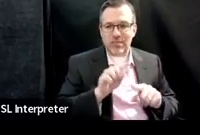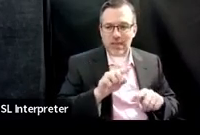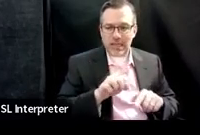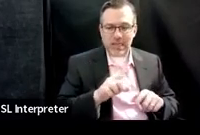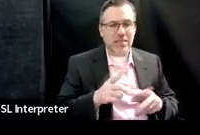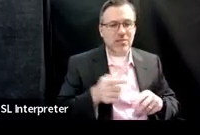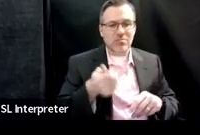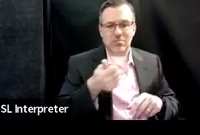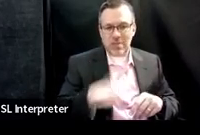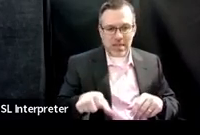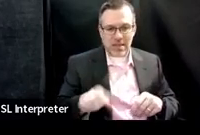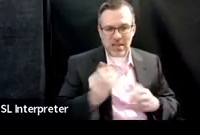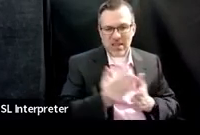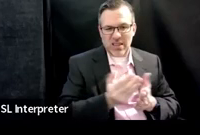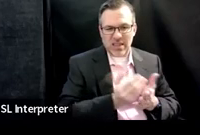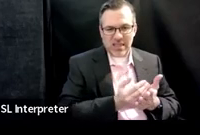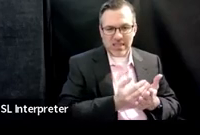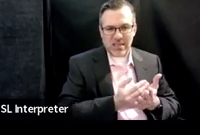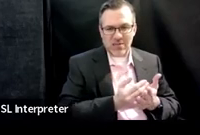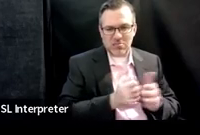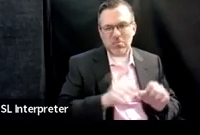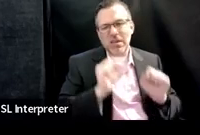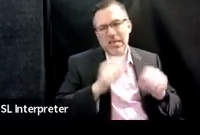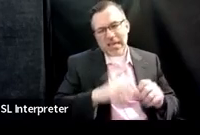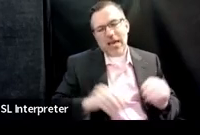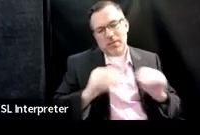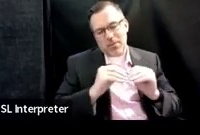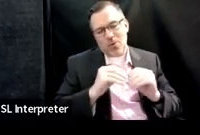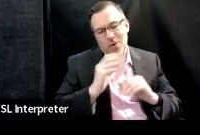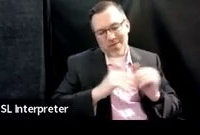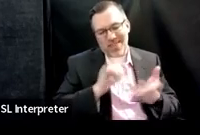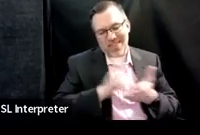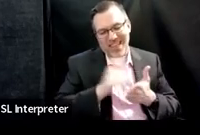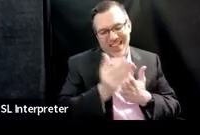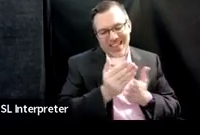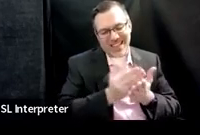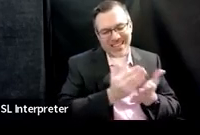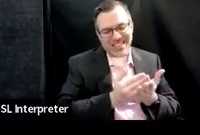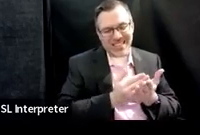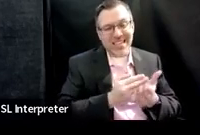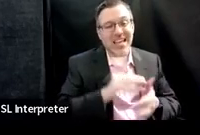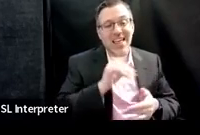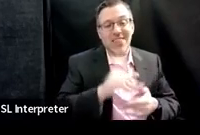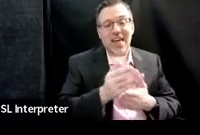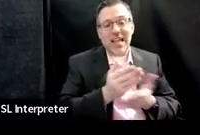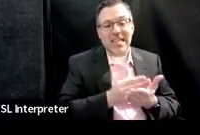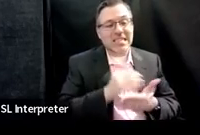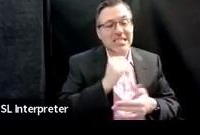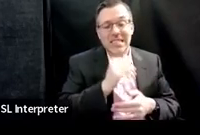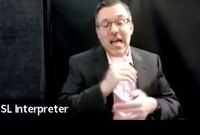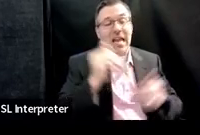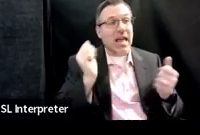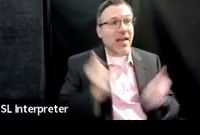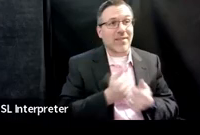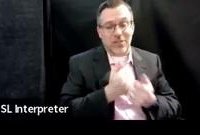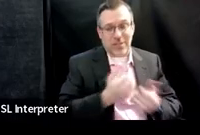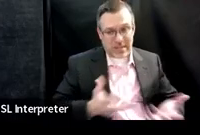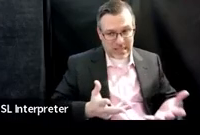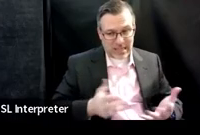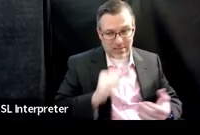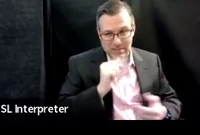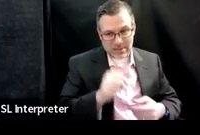listed here, but obviously it can be more than this list. This is not an exhaustive list of possible